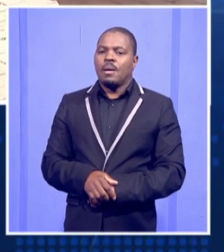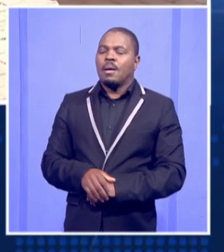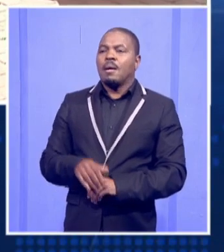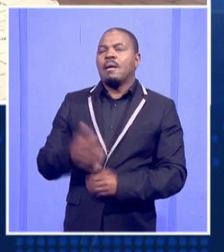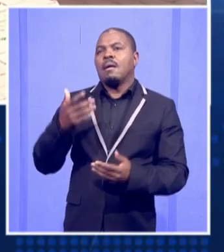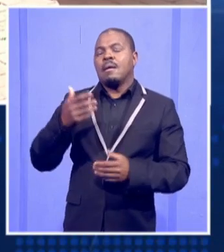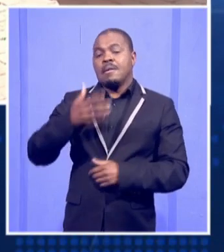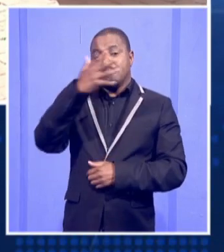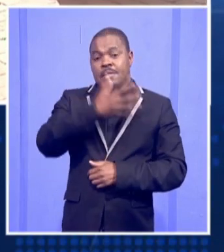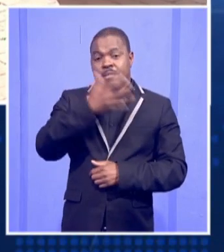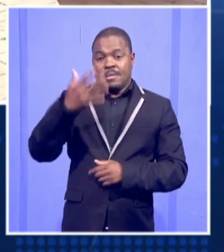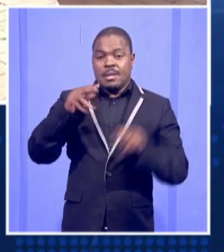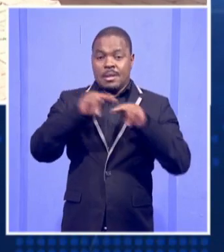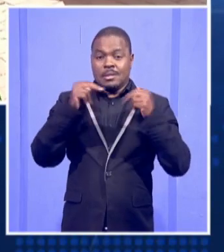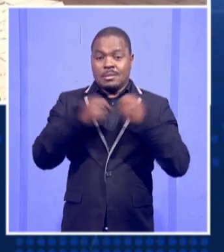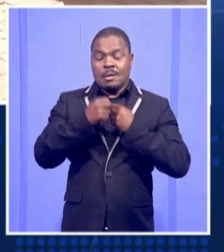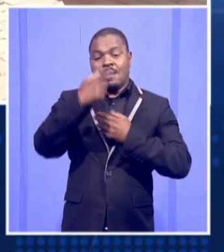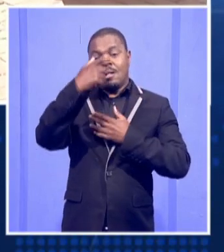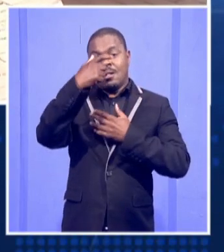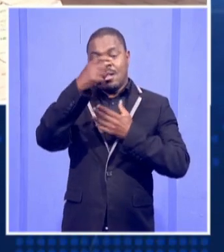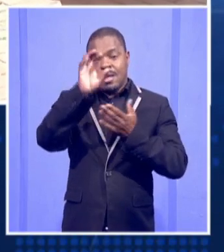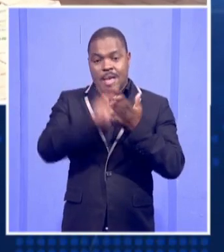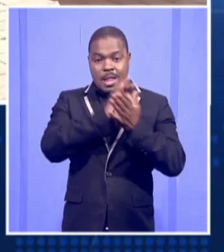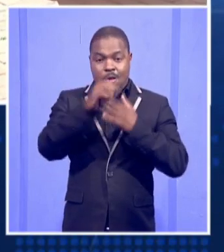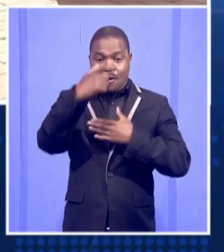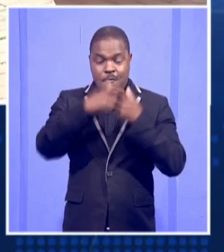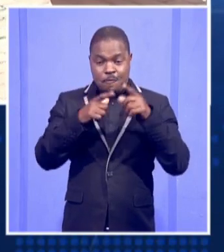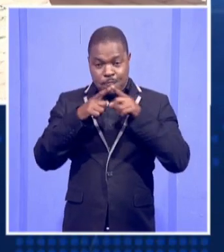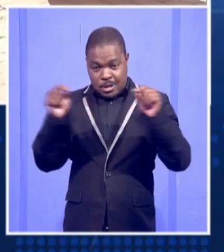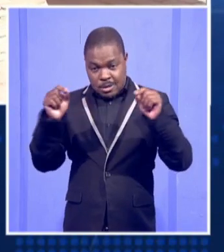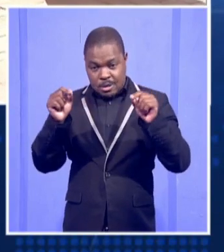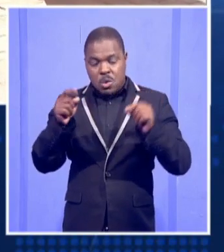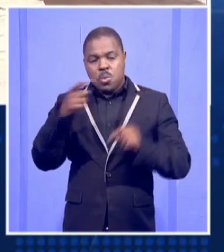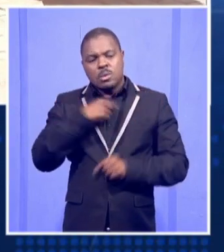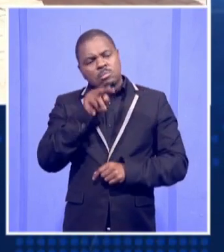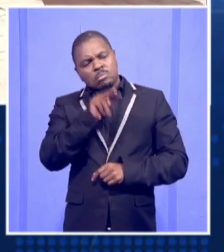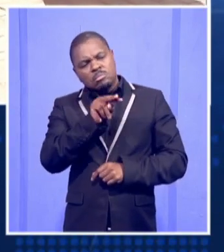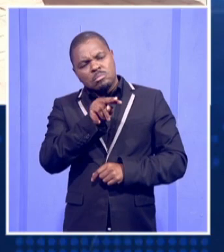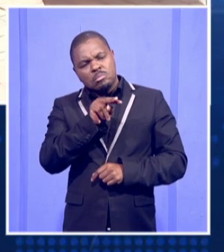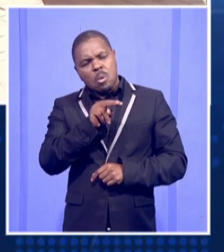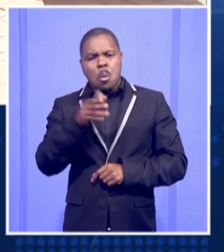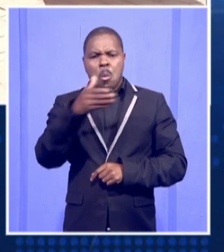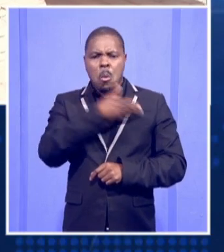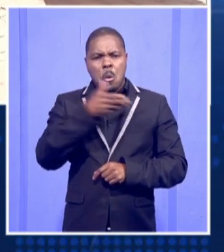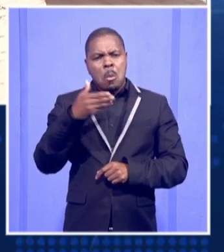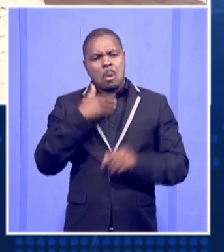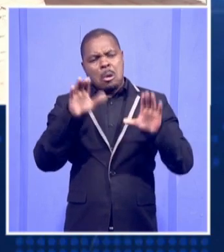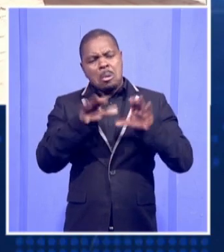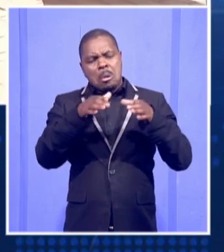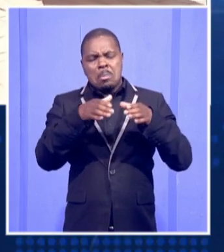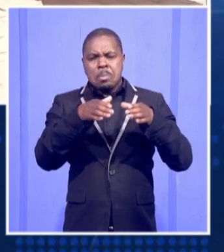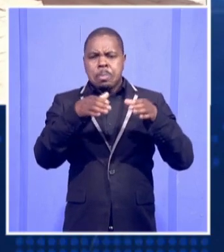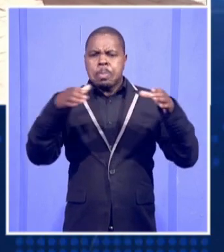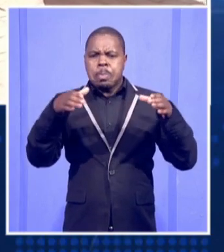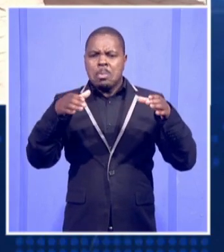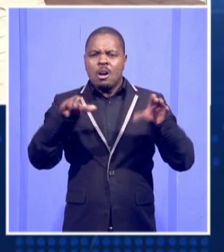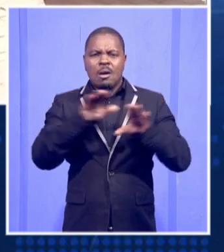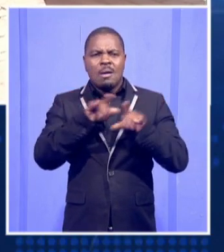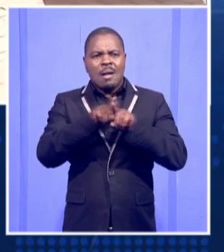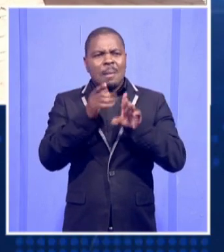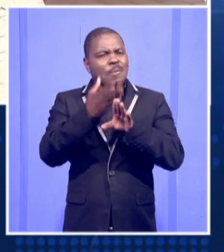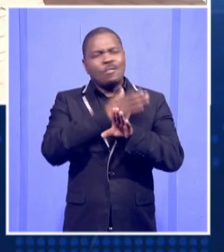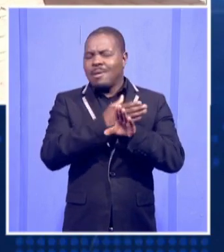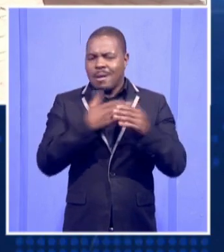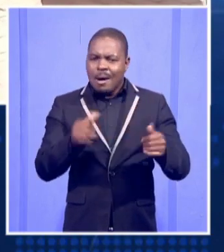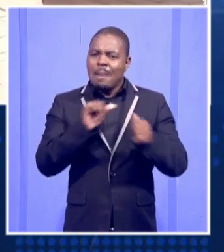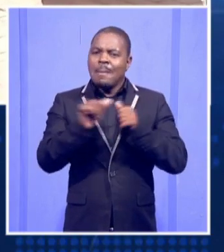55th National Elective Conference, we saw the representation of women at least increasing, unlike in the past. How are you feeling